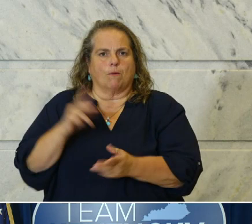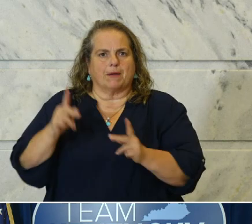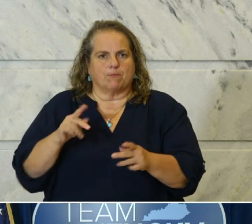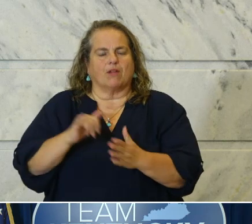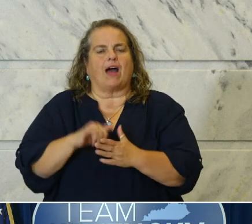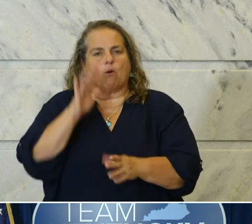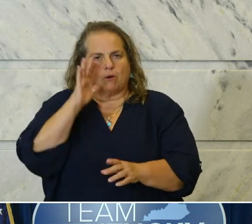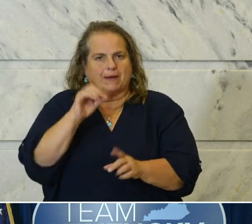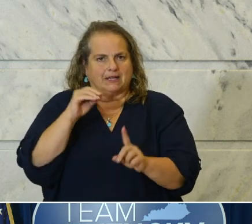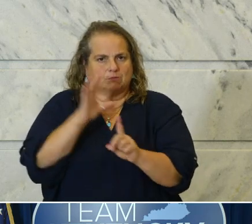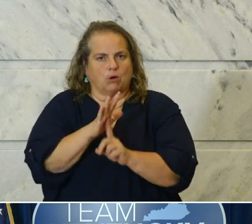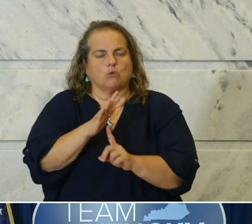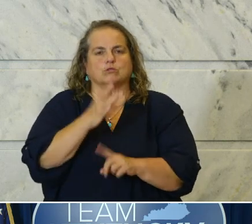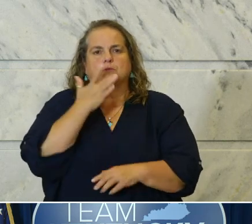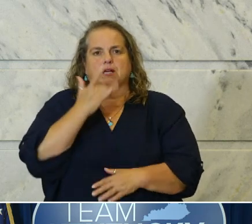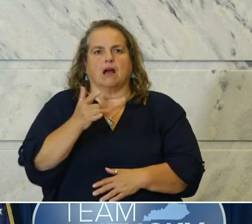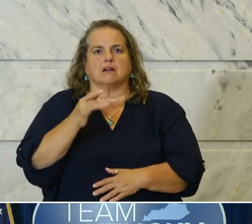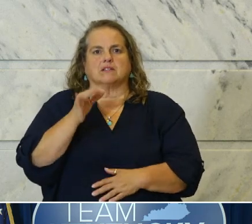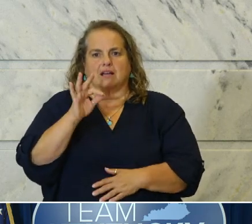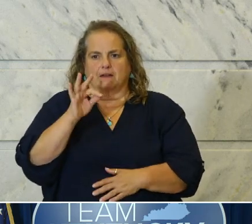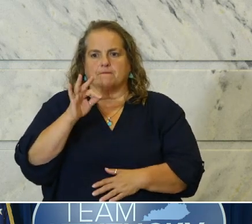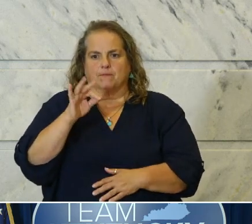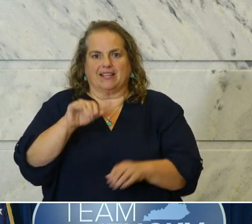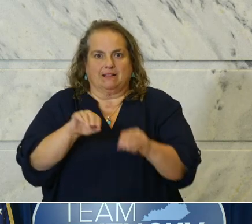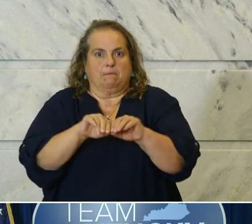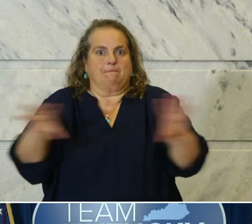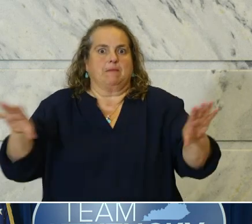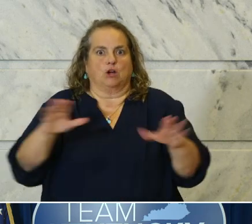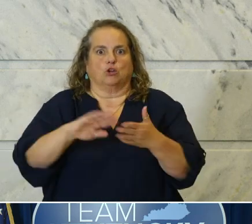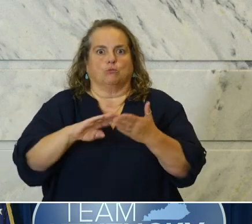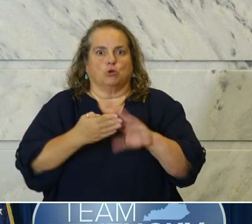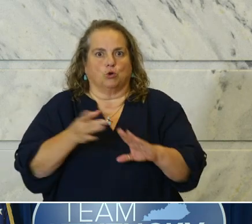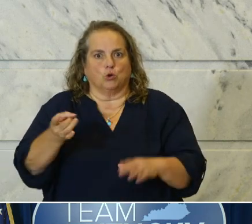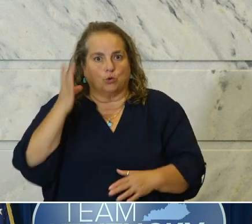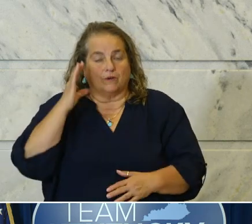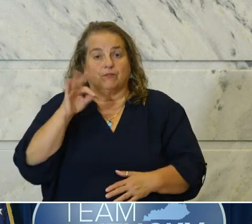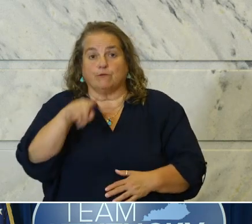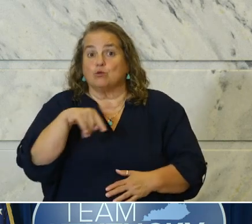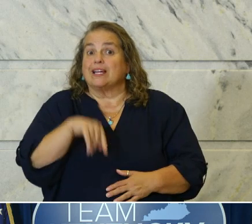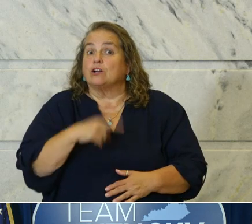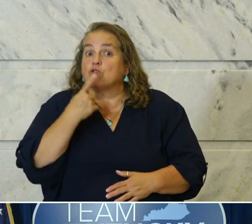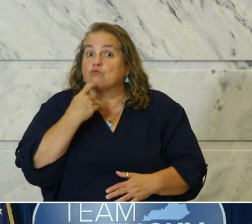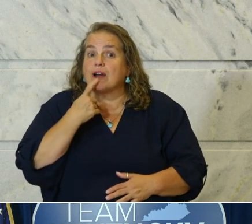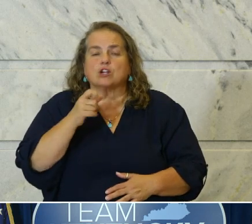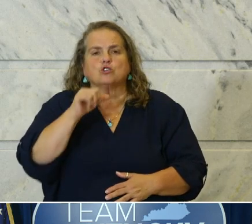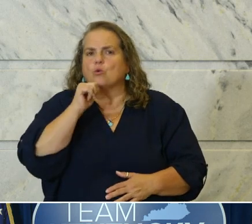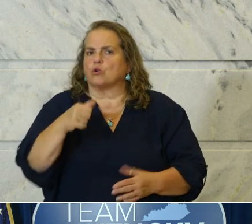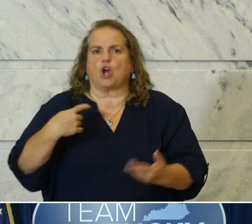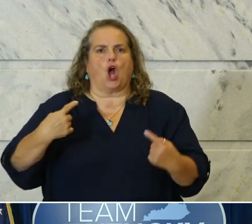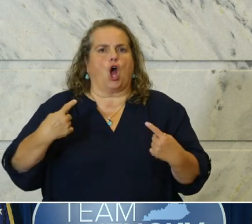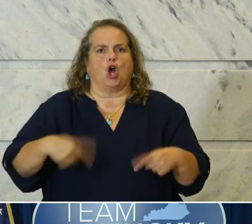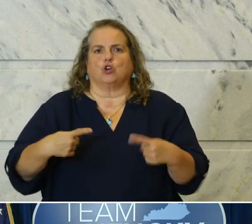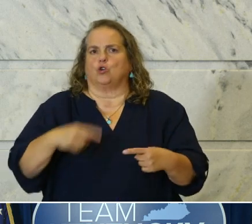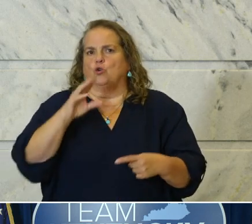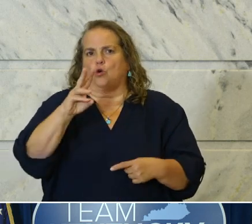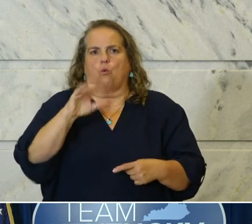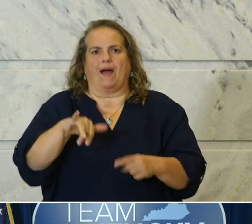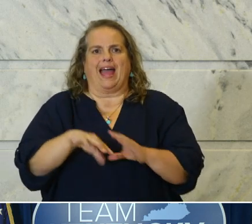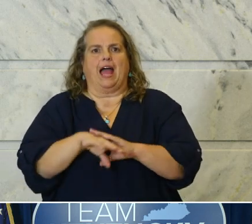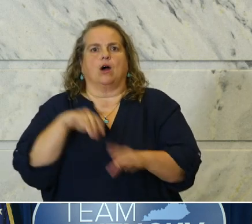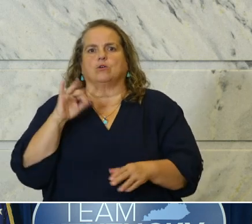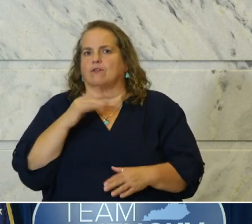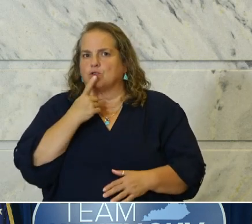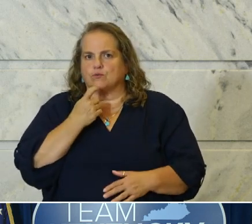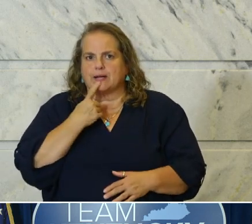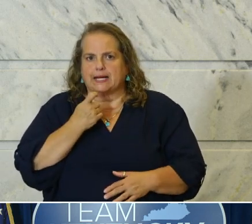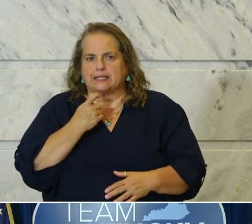exposed because of the mass community spread. If you are in red, do not try to argue your way out of red.